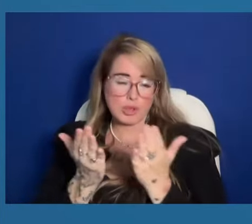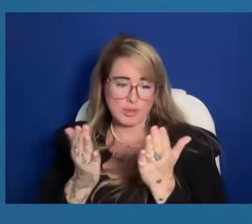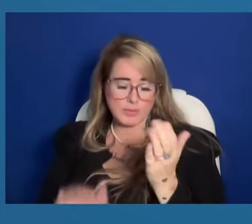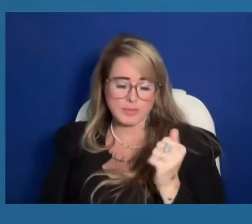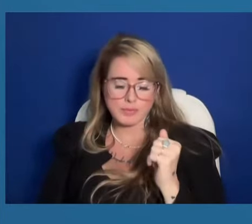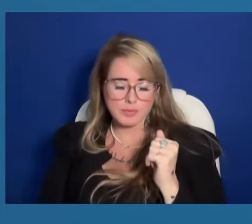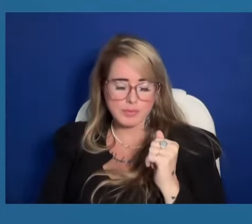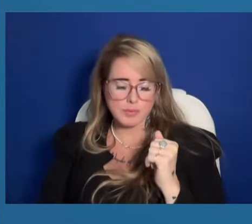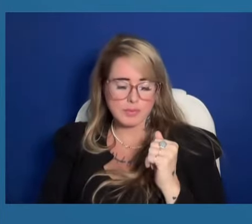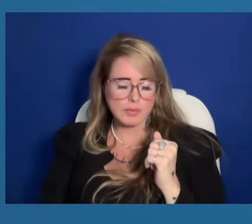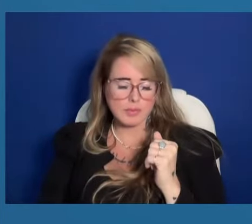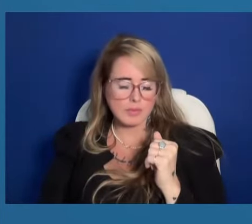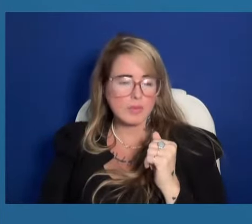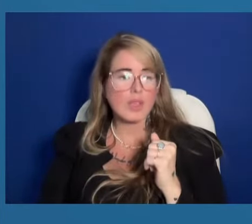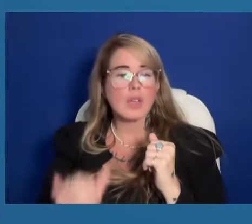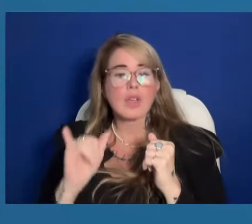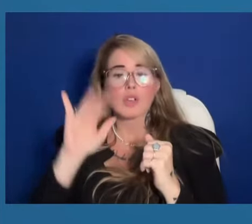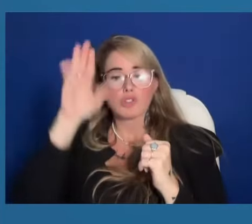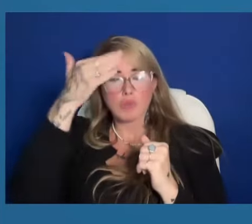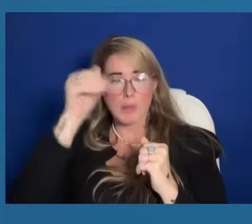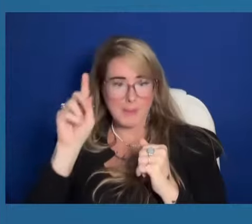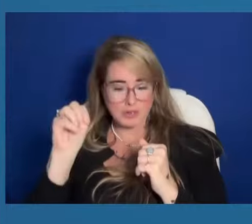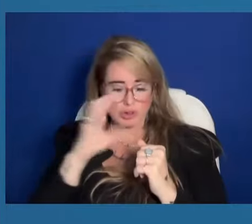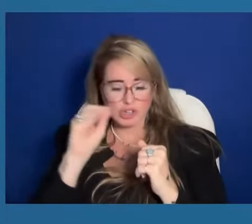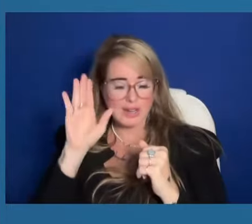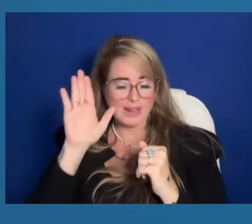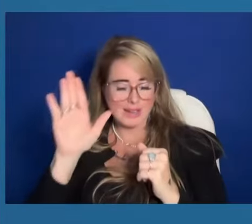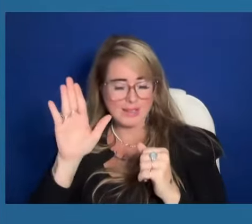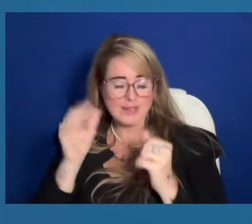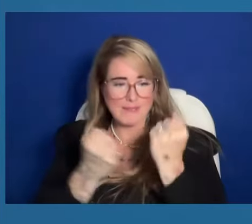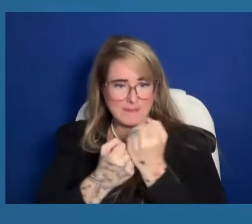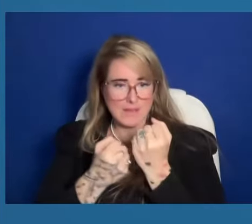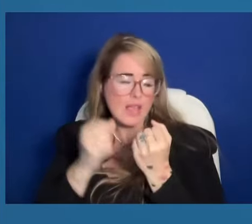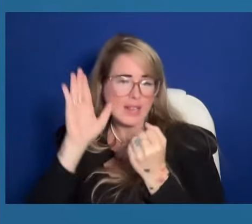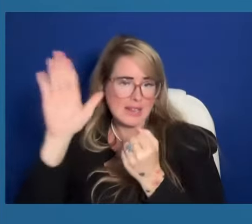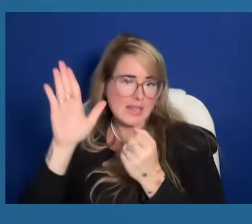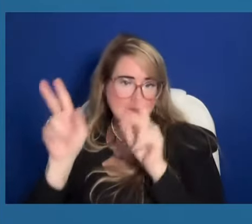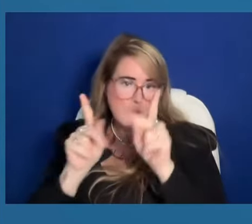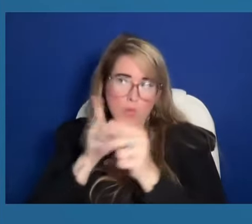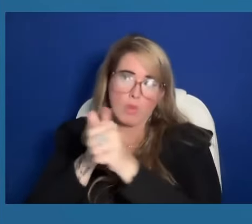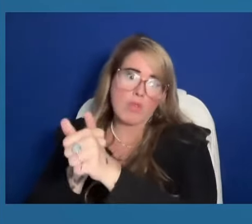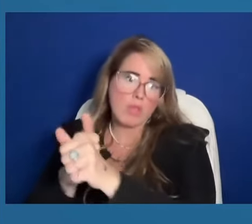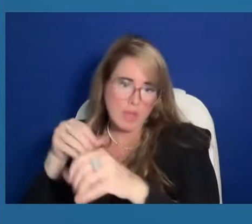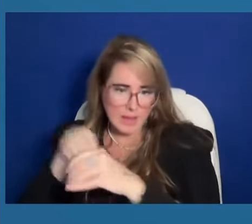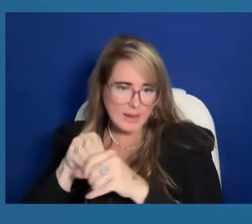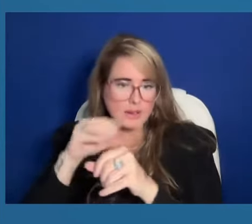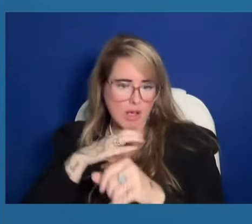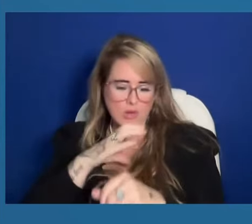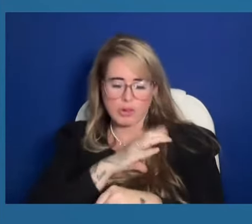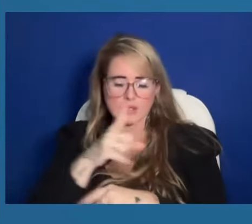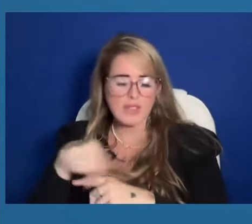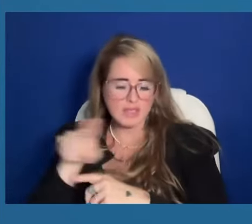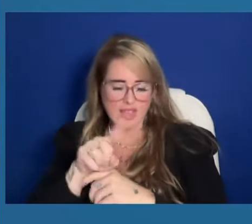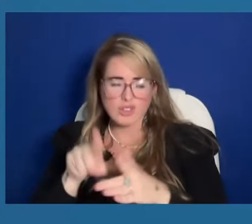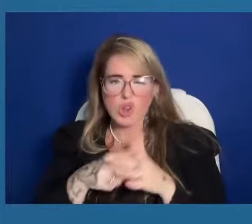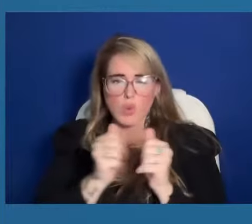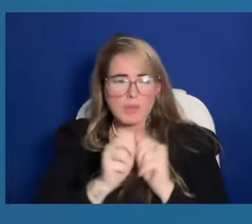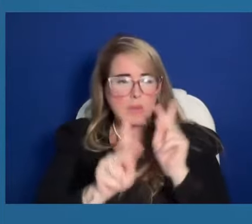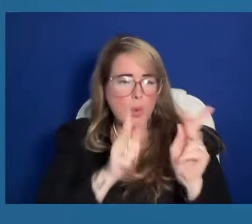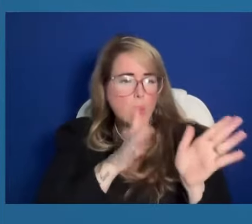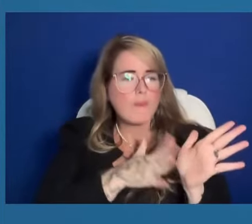The Trump administration and his sycophants in Congress, they start with the most vulnerable